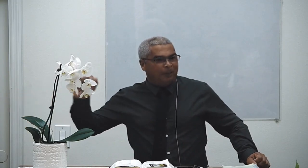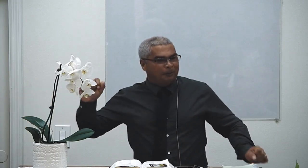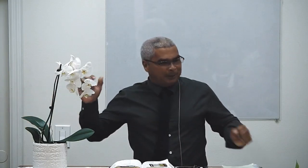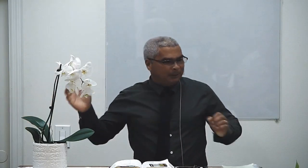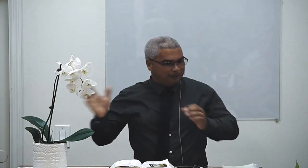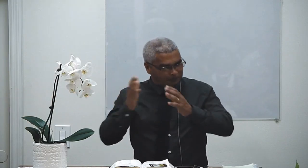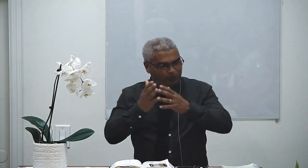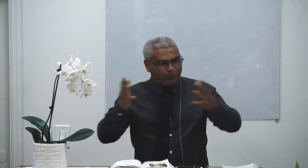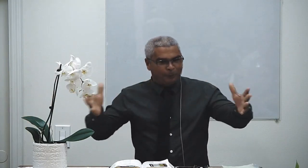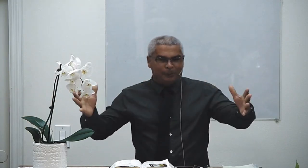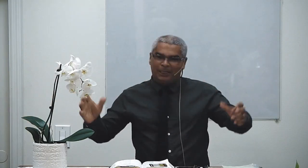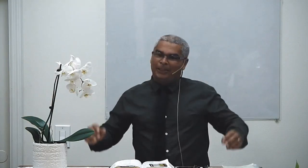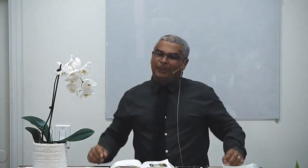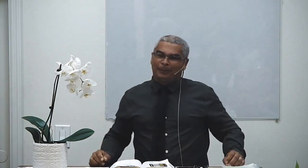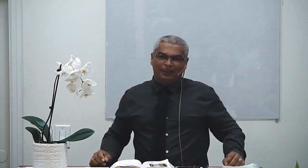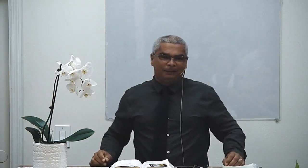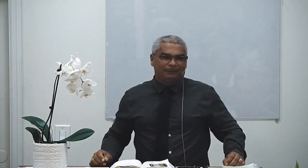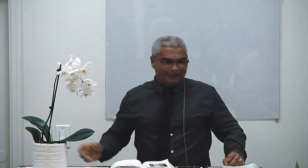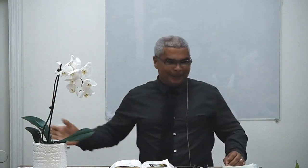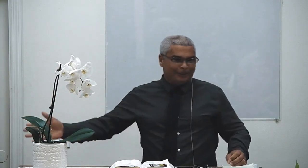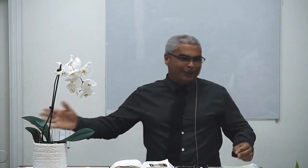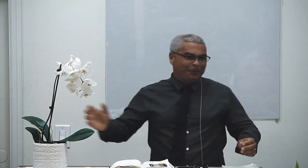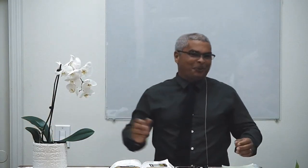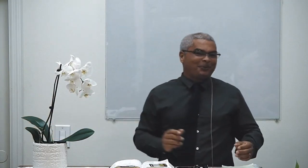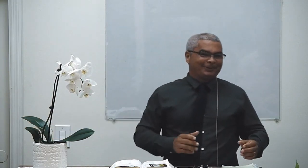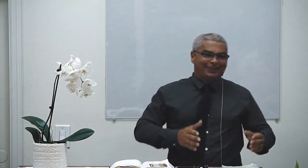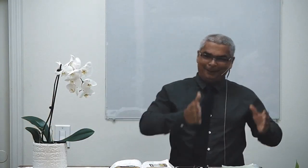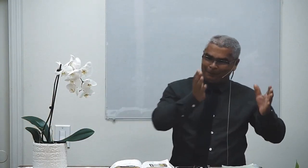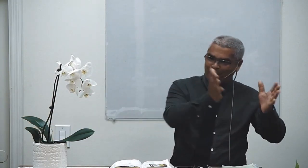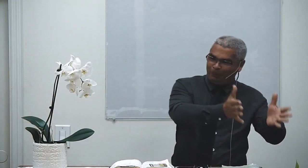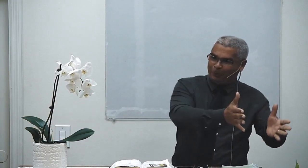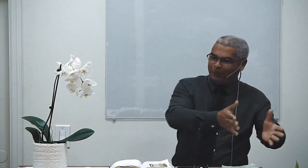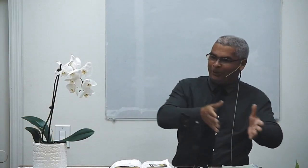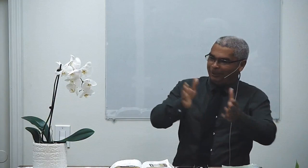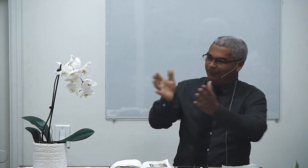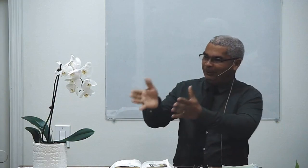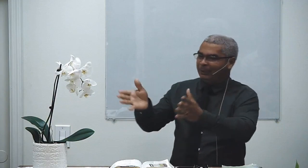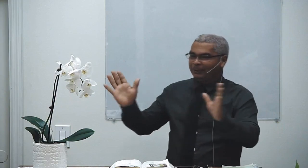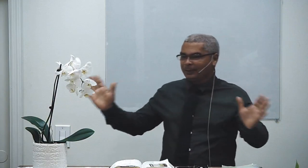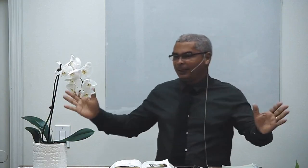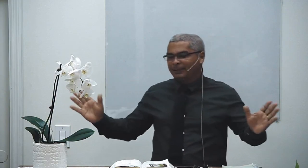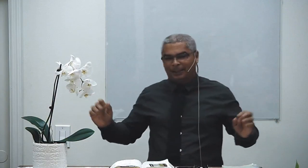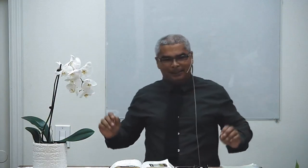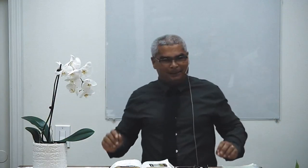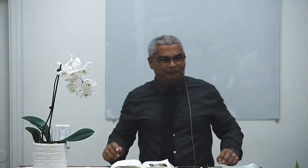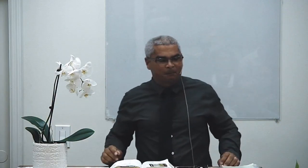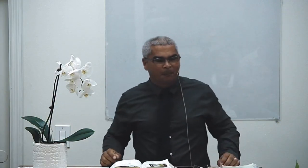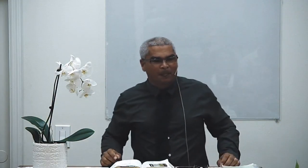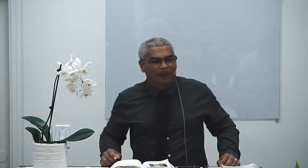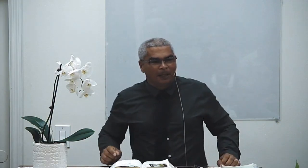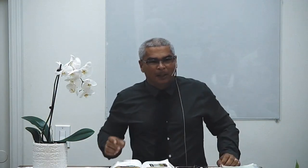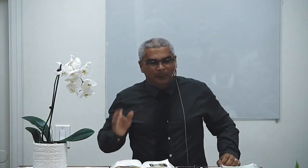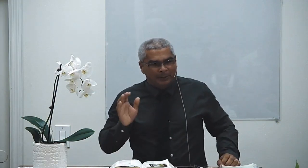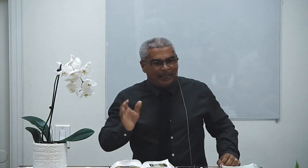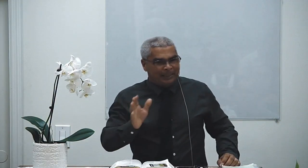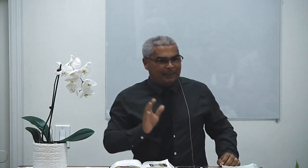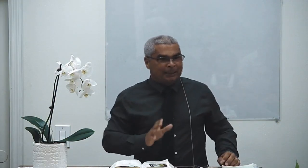And when our lamps need to be lit, Mark, that's right. This is from the Lord. The